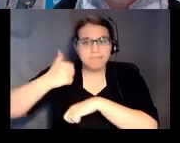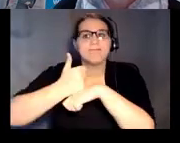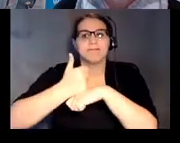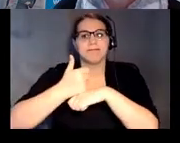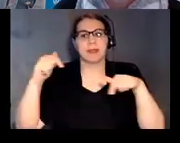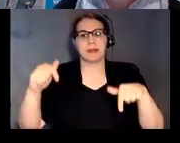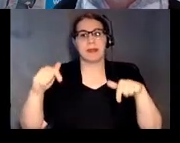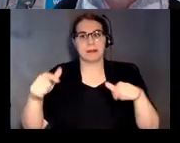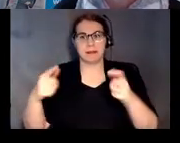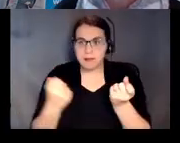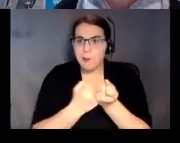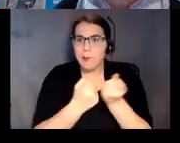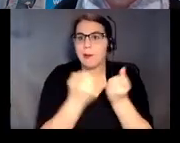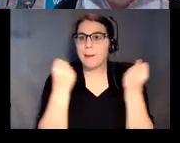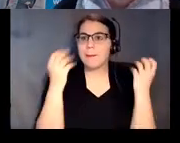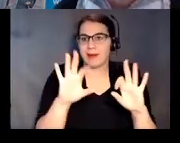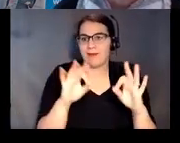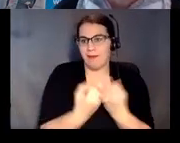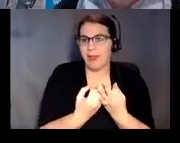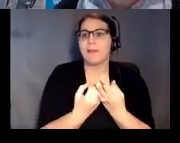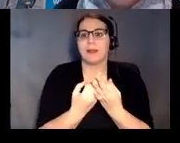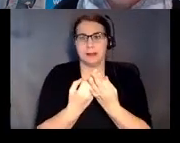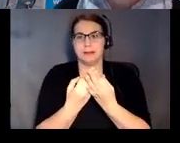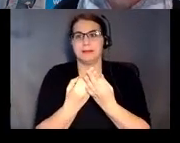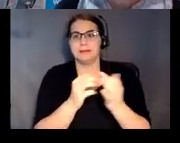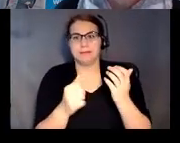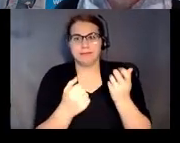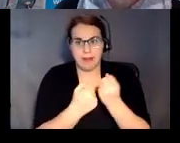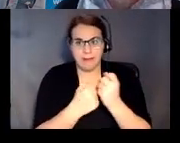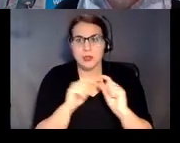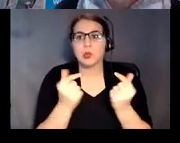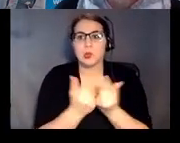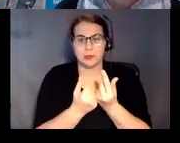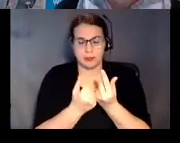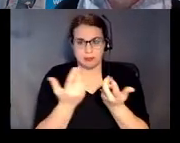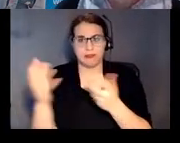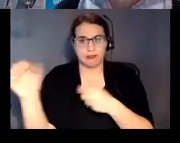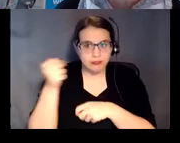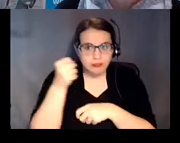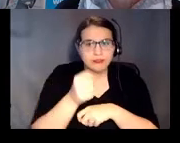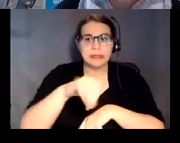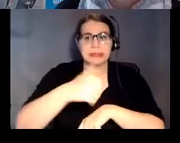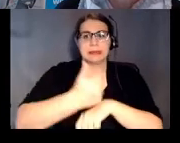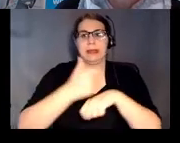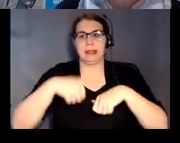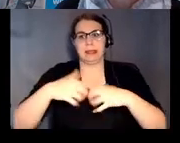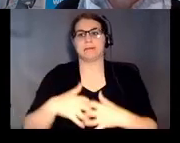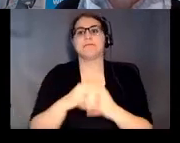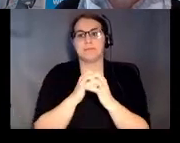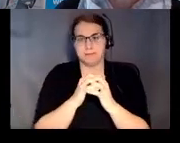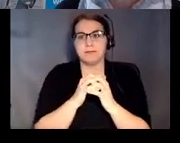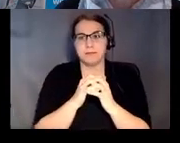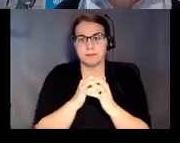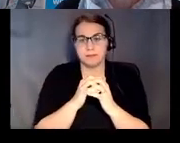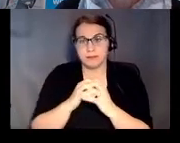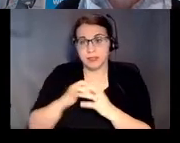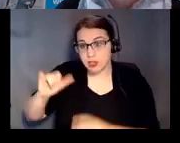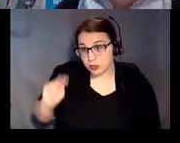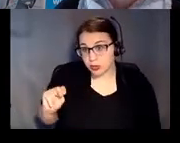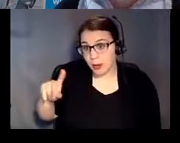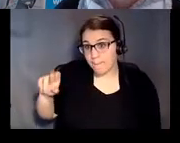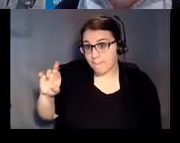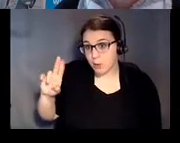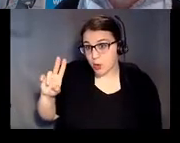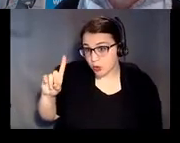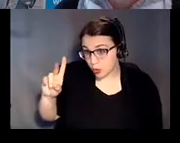wanted the program in our state. He, his staff, the families and groups worked hard to bring this program to West Virginia.